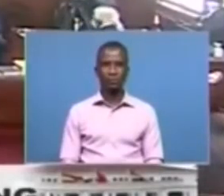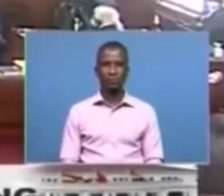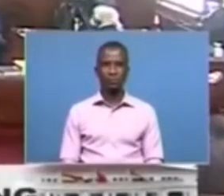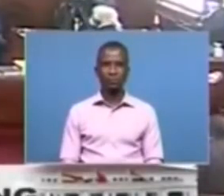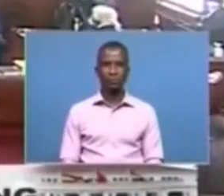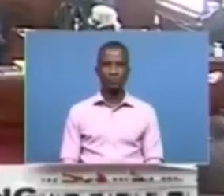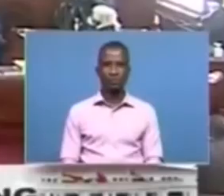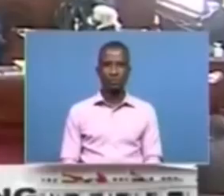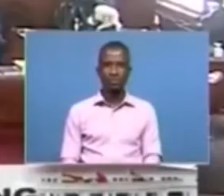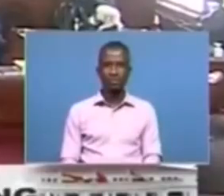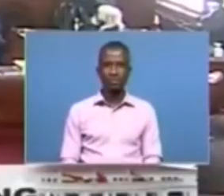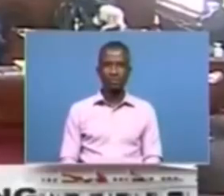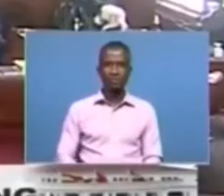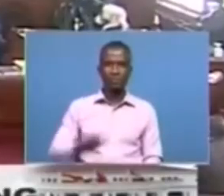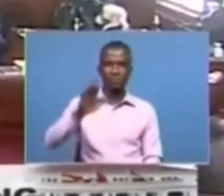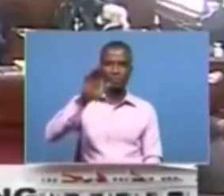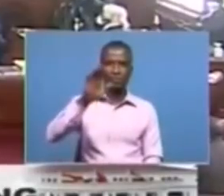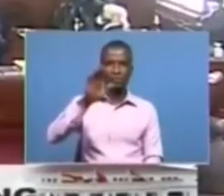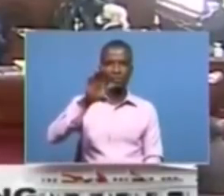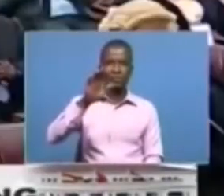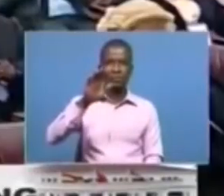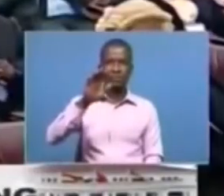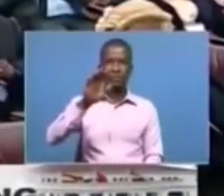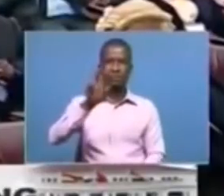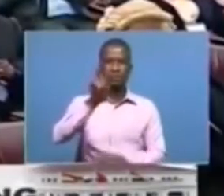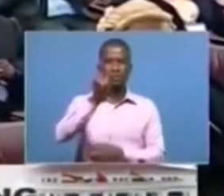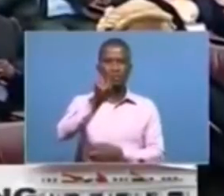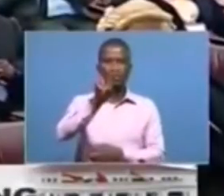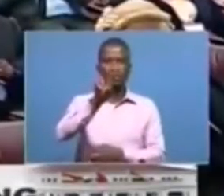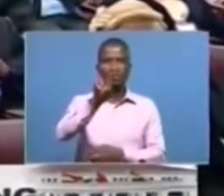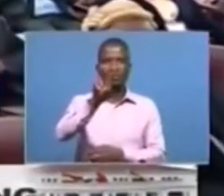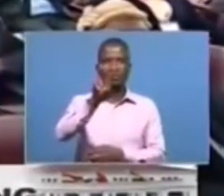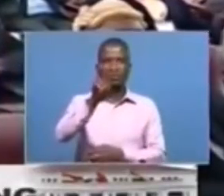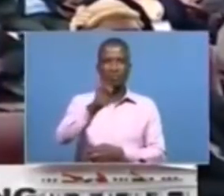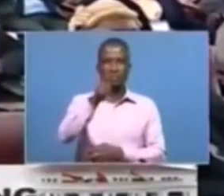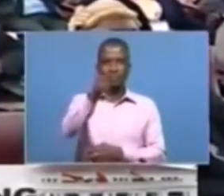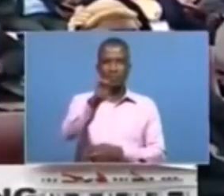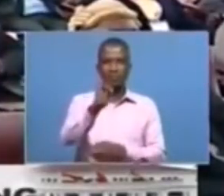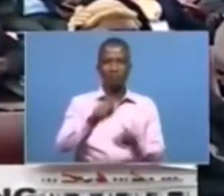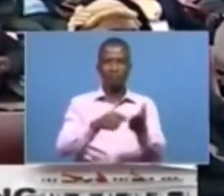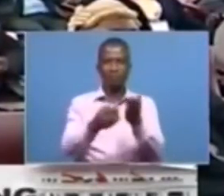There are two applications scheduled for this morning. One is the stay of proceedings.